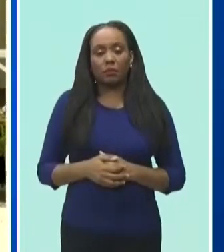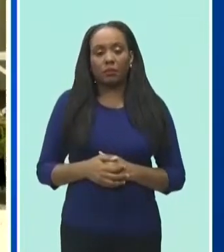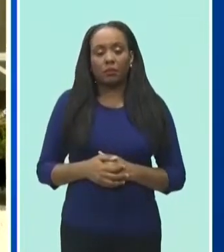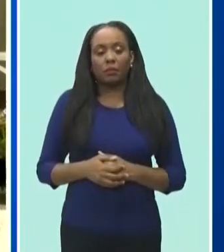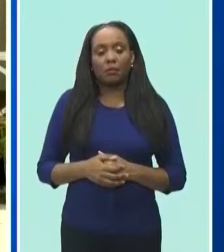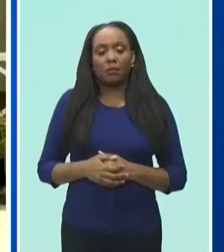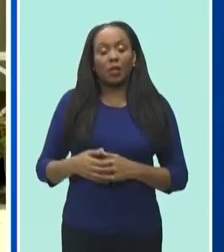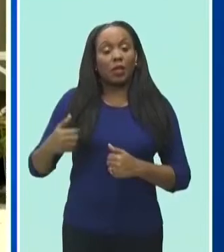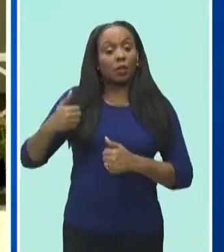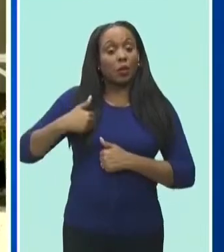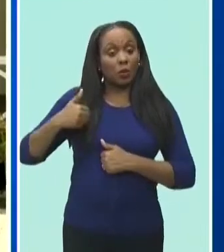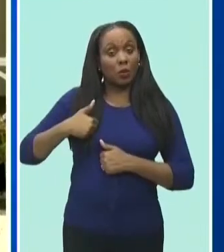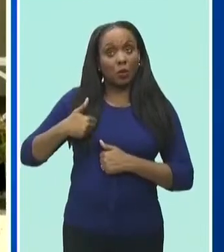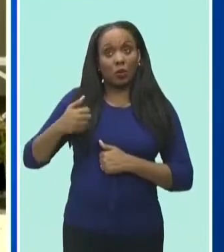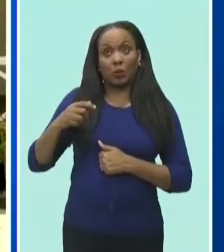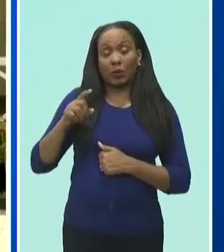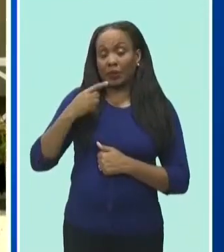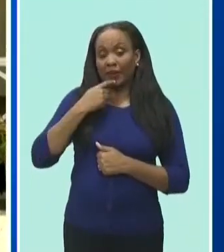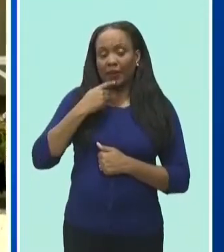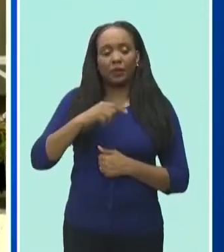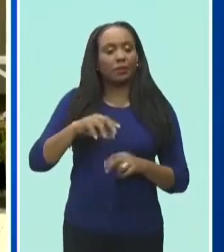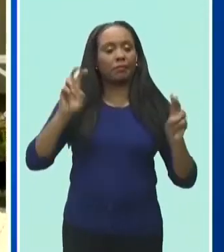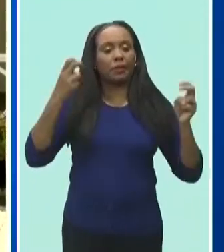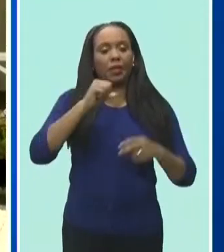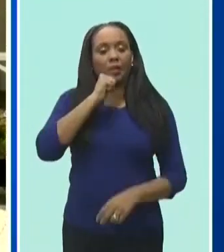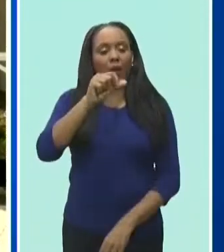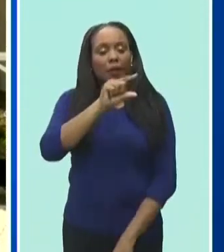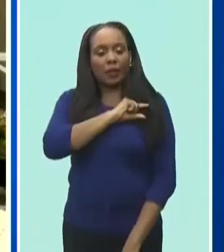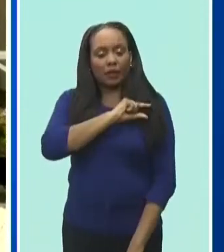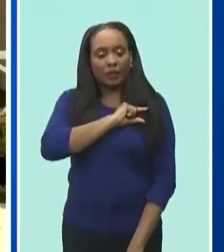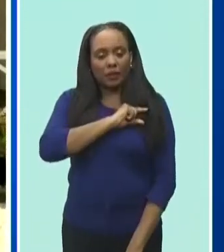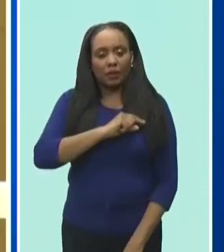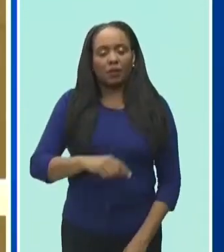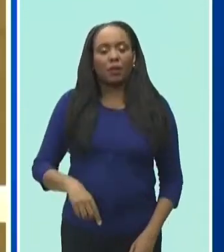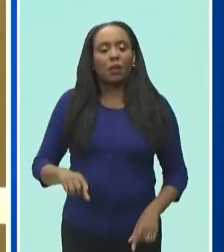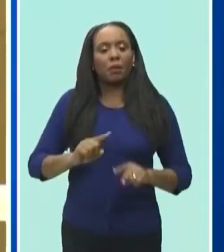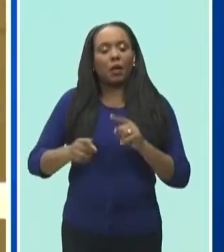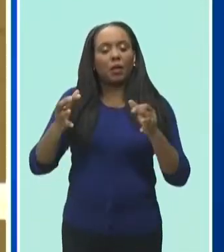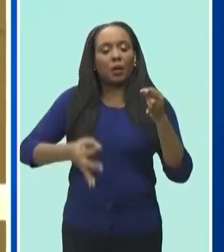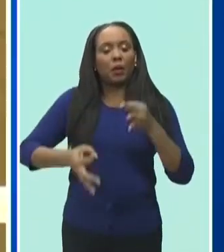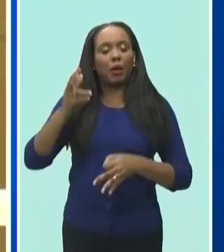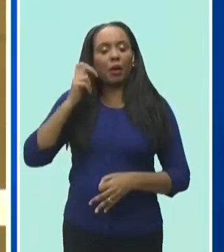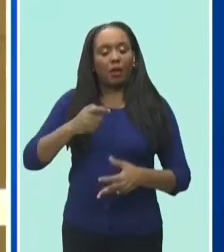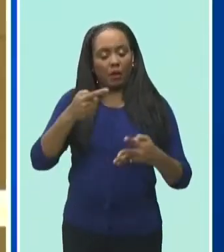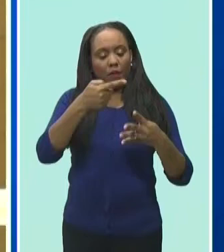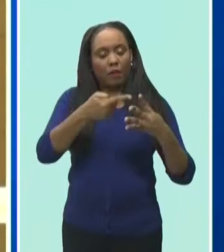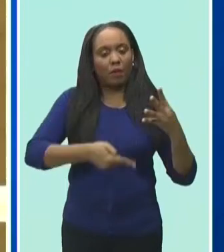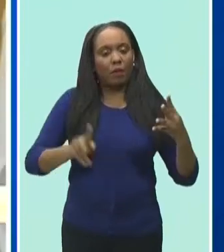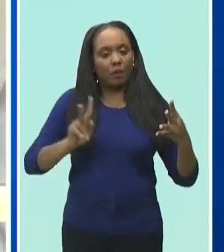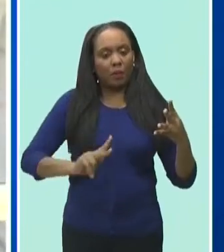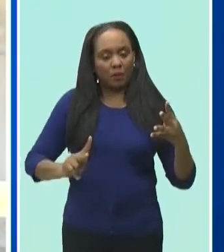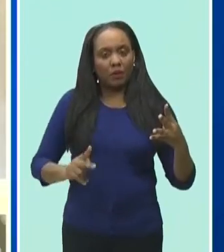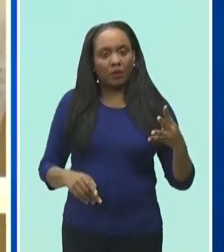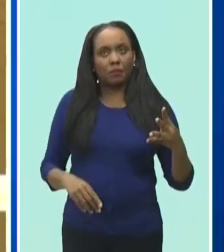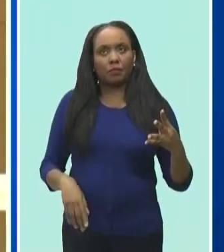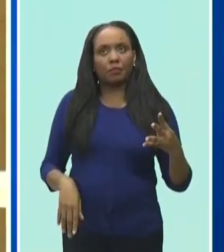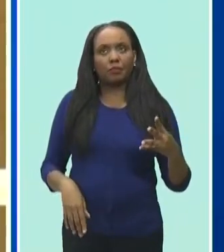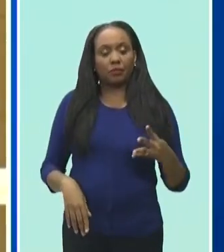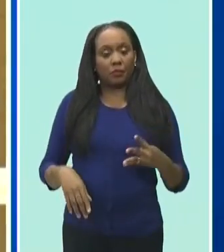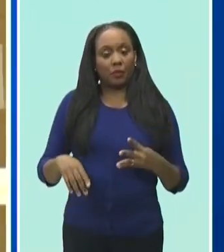to all 4 charges. The court heard from 4 witnesses, including Major Junior Brown, who was part of the team